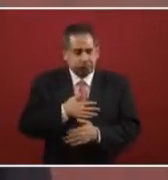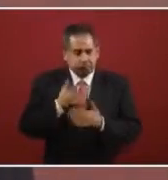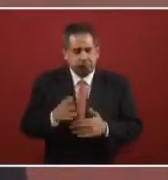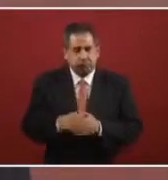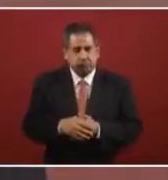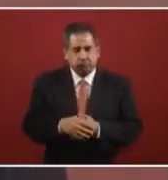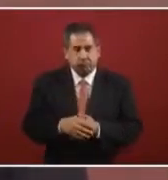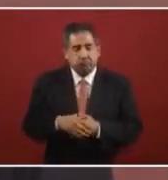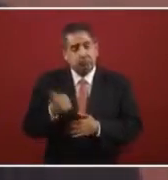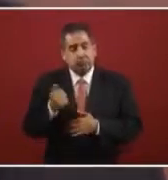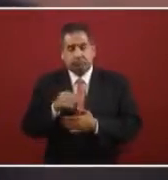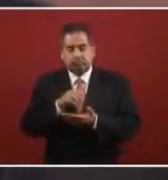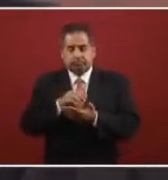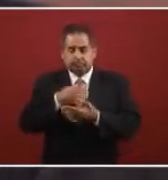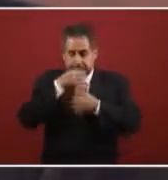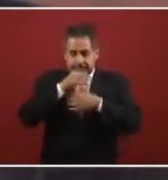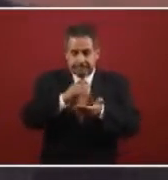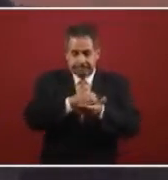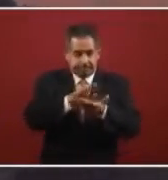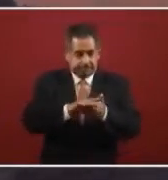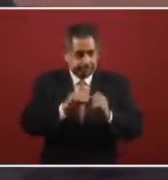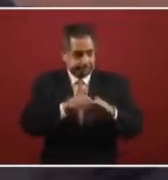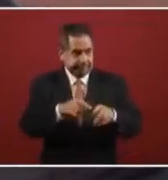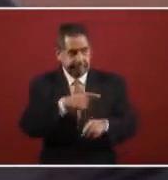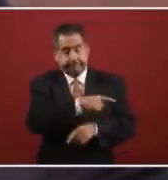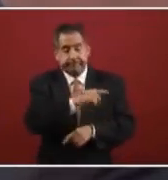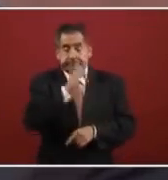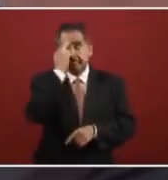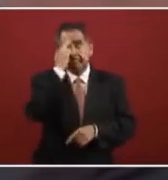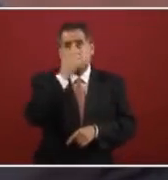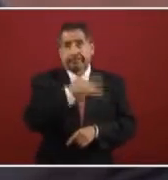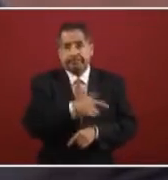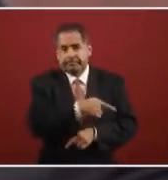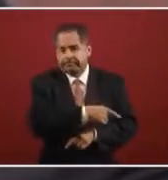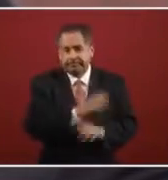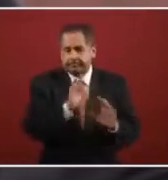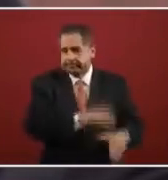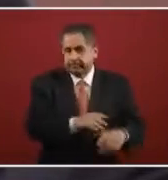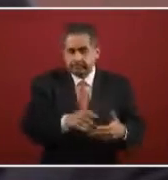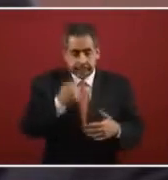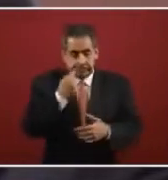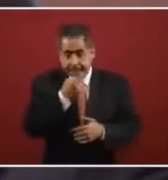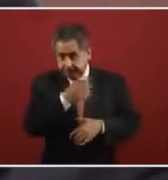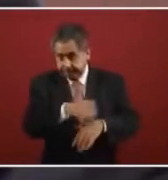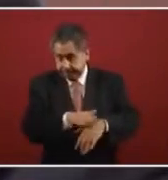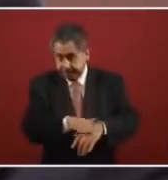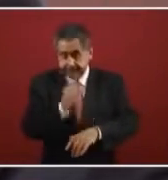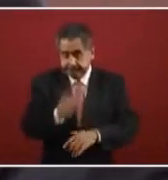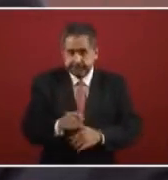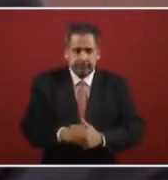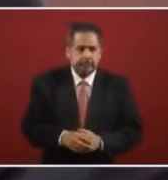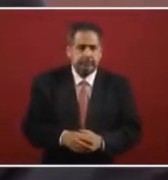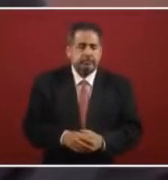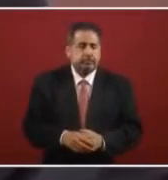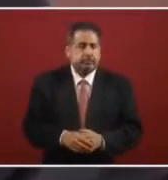with satisfaction, another data to these nostalgics of